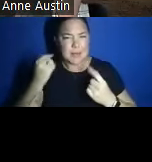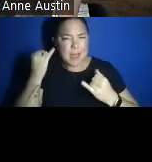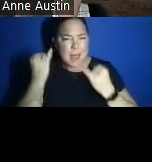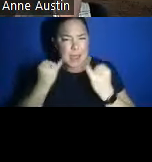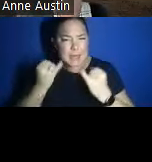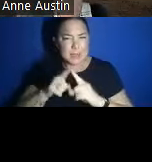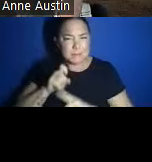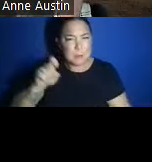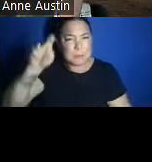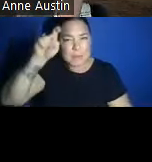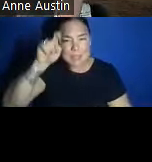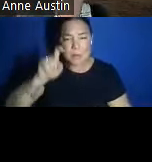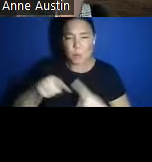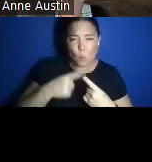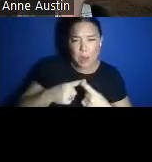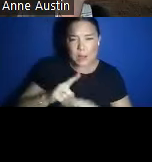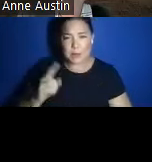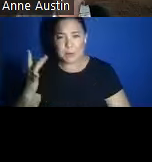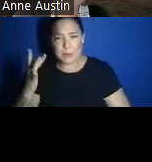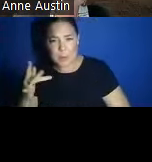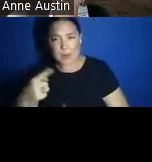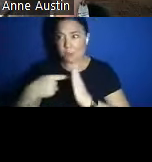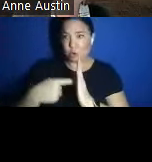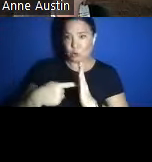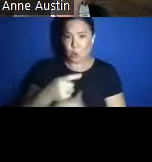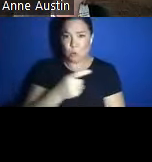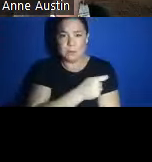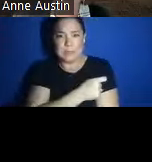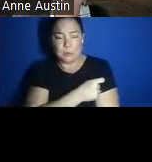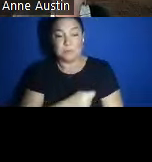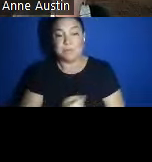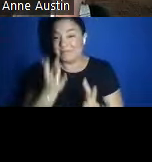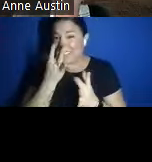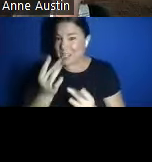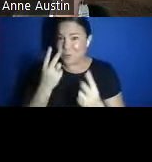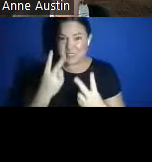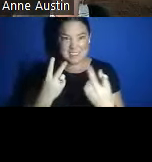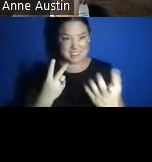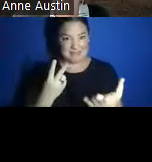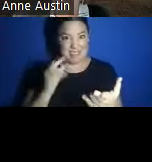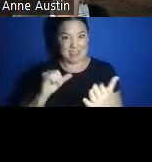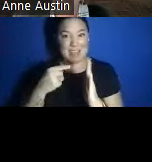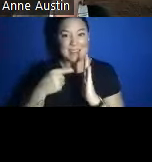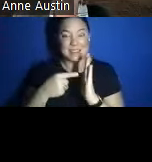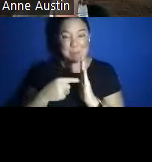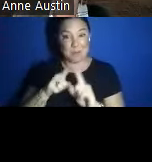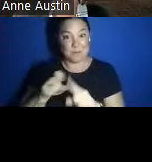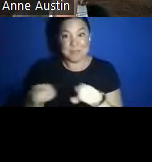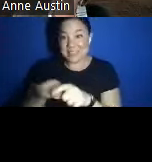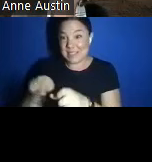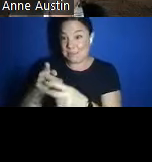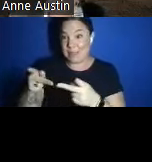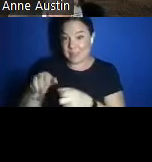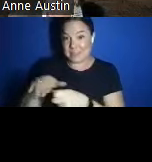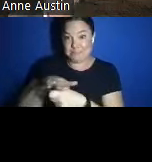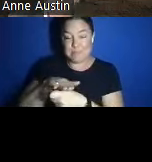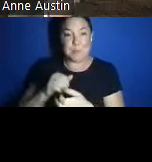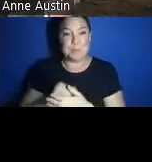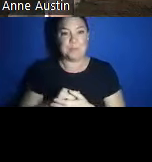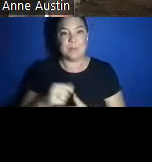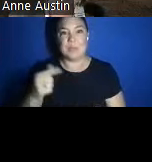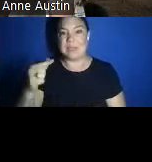where, and why tattoos should be shown. It's interesting to see this example from Deir el-Medina showing a geometric